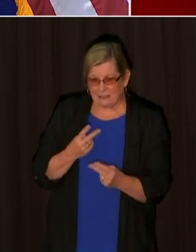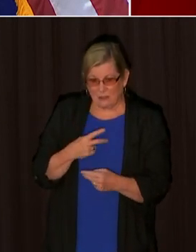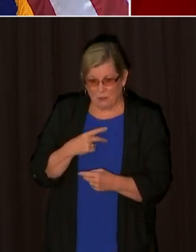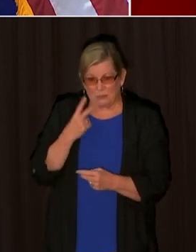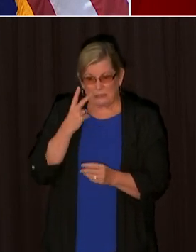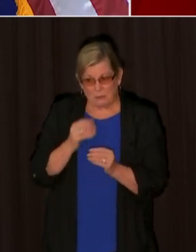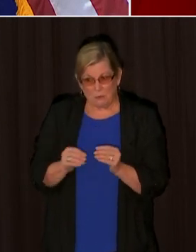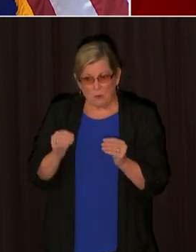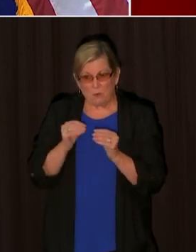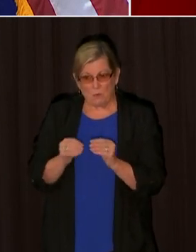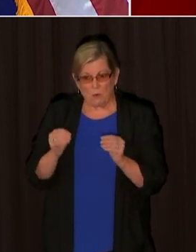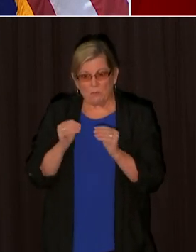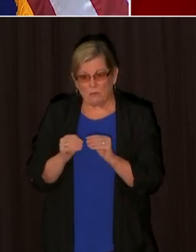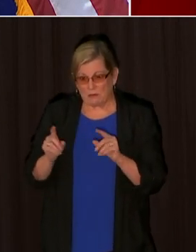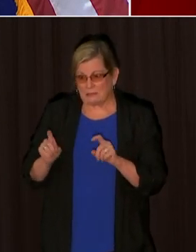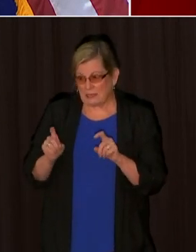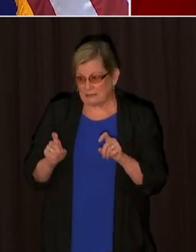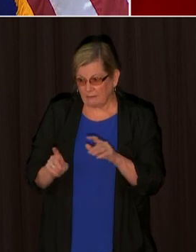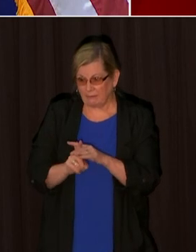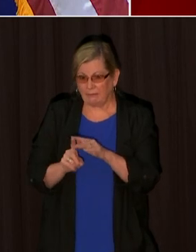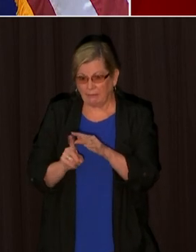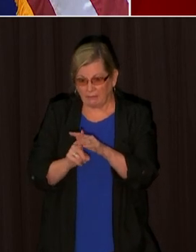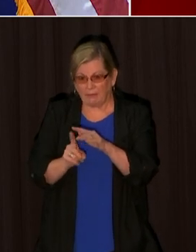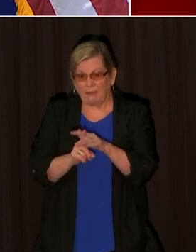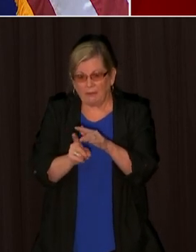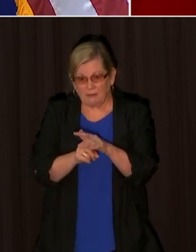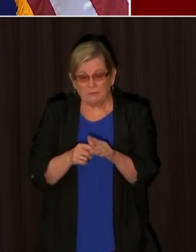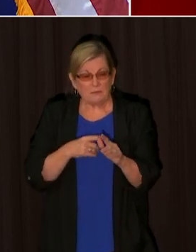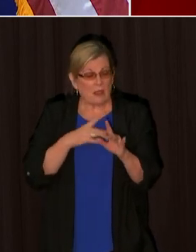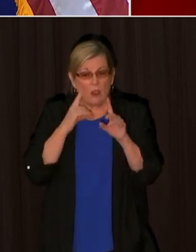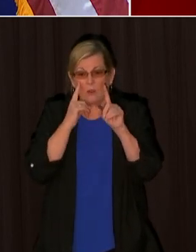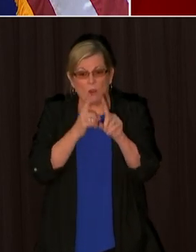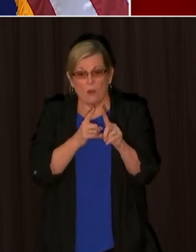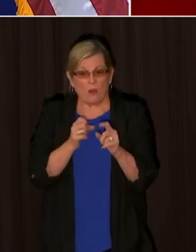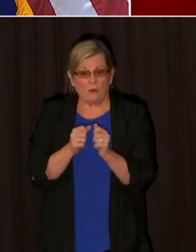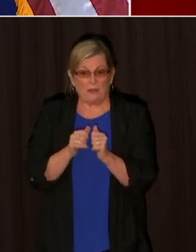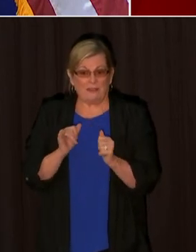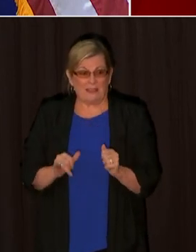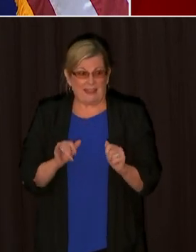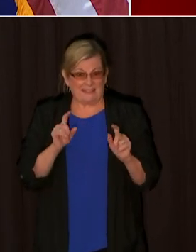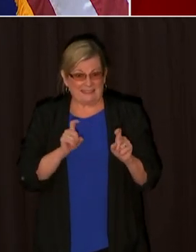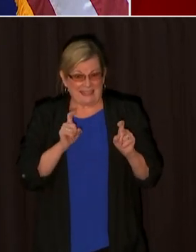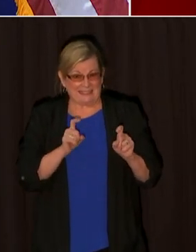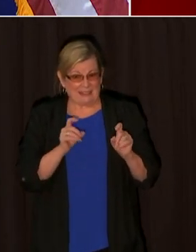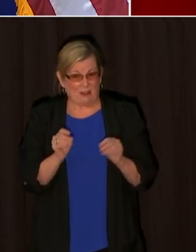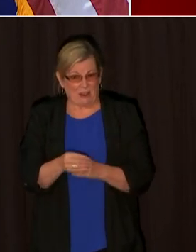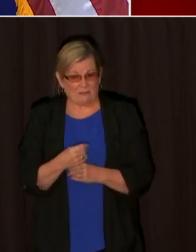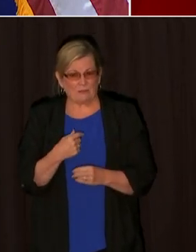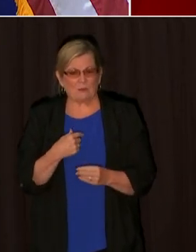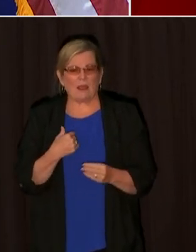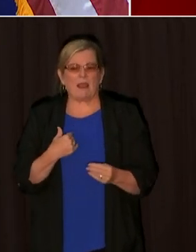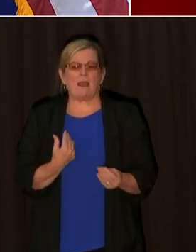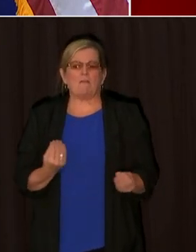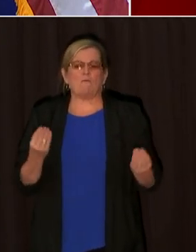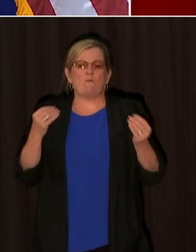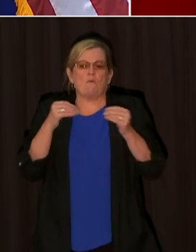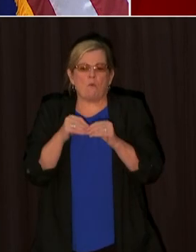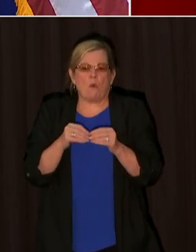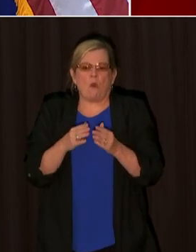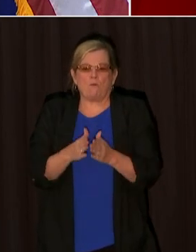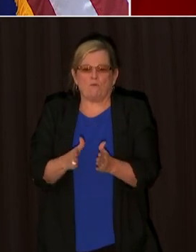in that environment, and it is our goal in our district testing strategy to continue to have a more robust testing